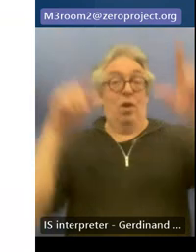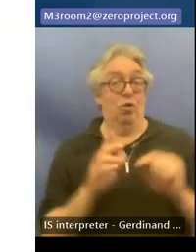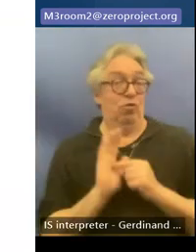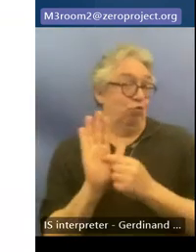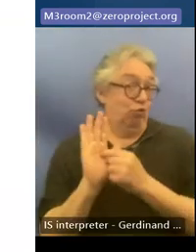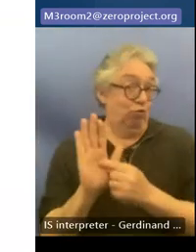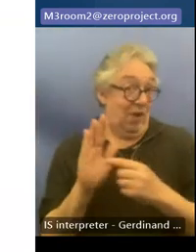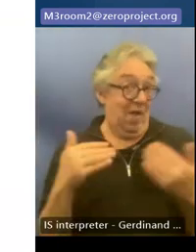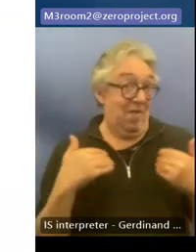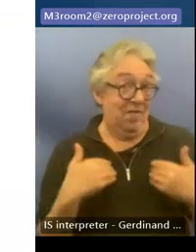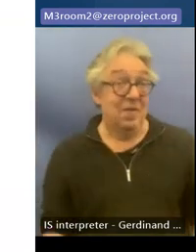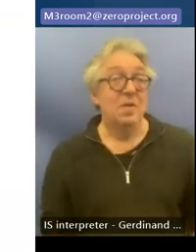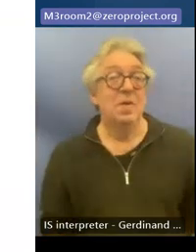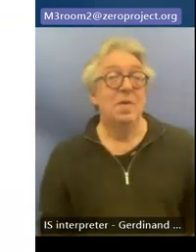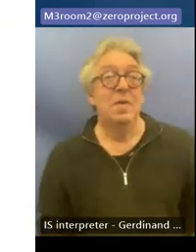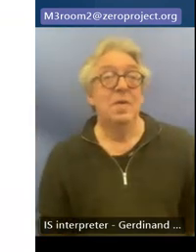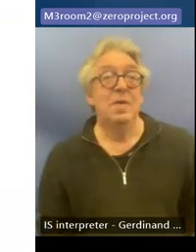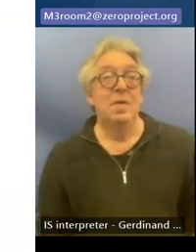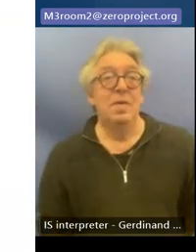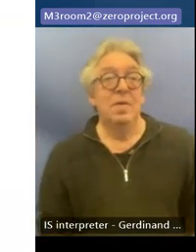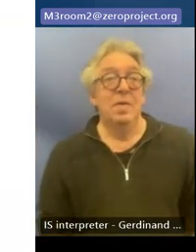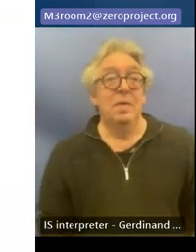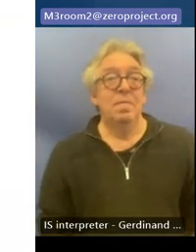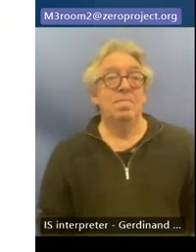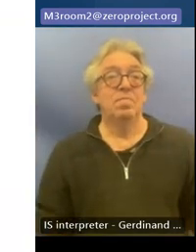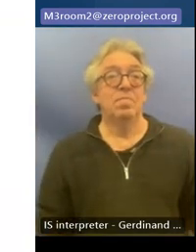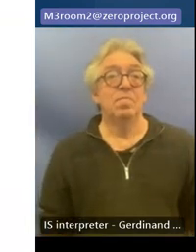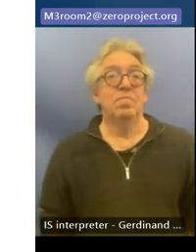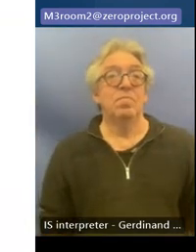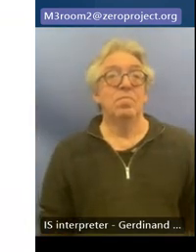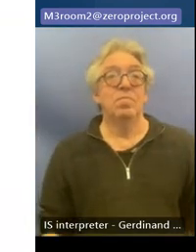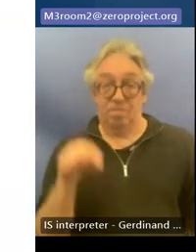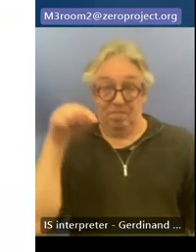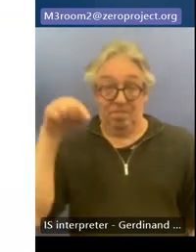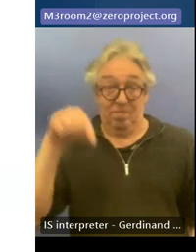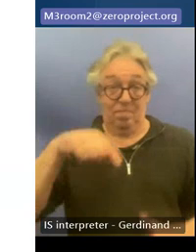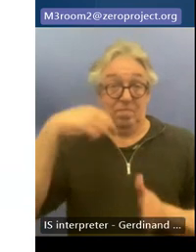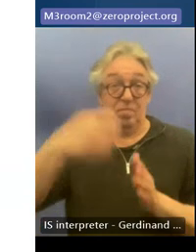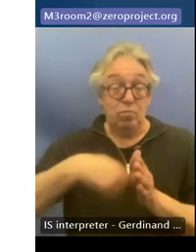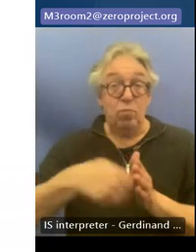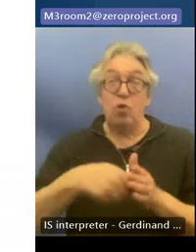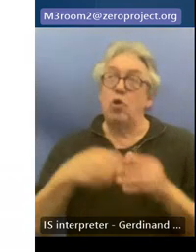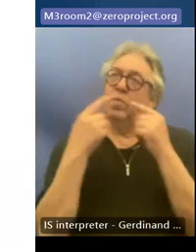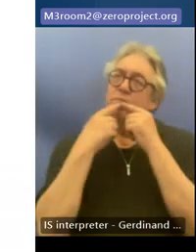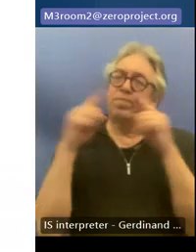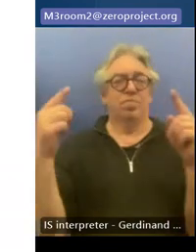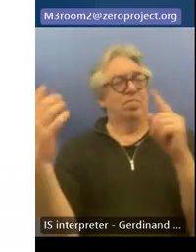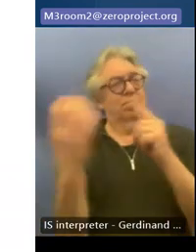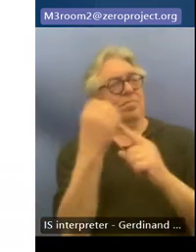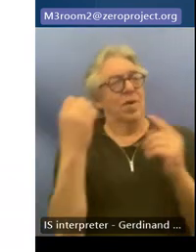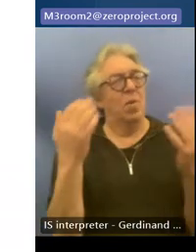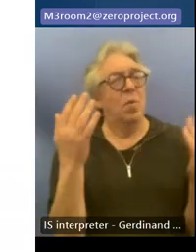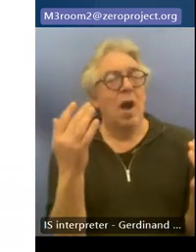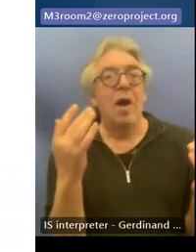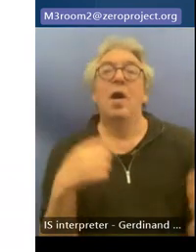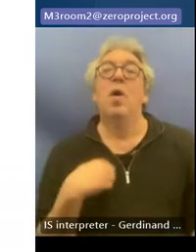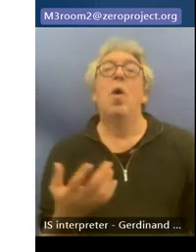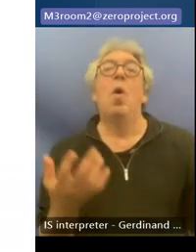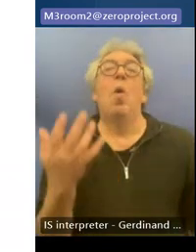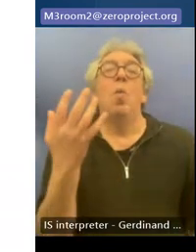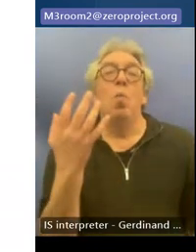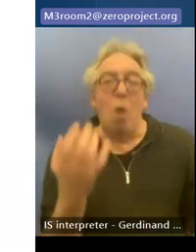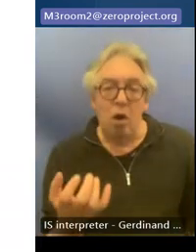this particular project, Pamoja project? And I think for us, a success really to have an environment where people living with